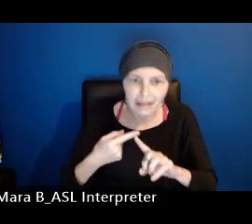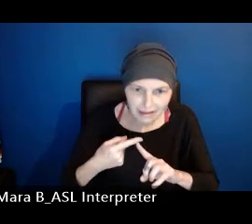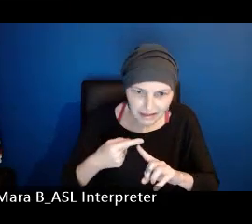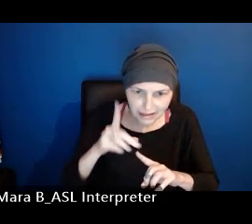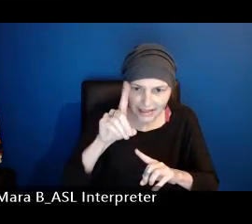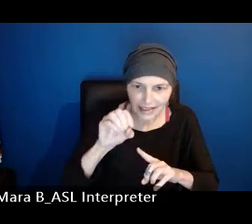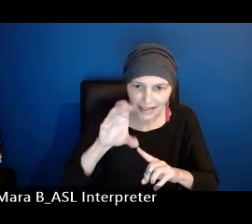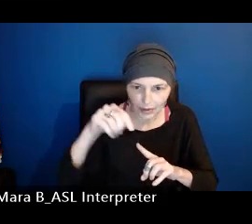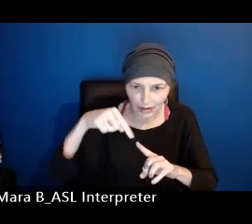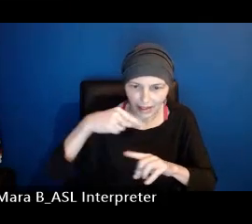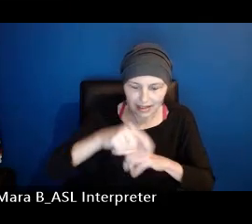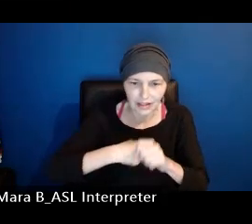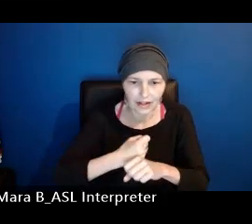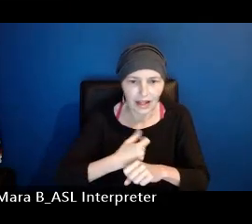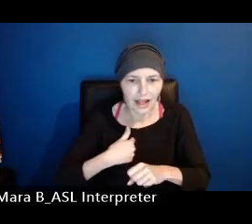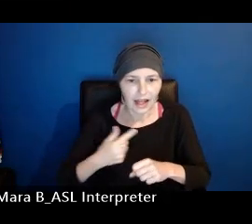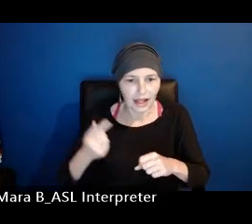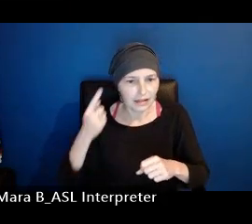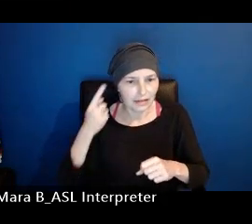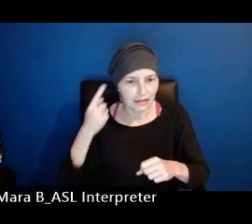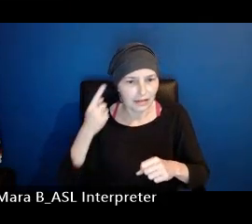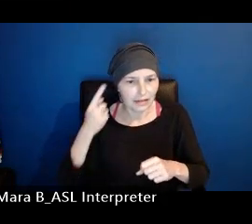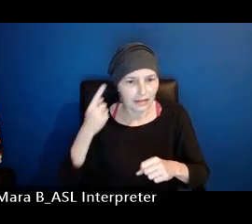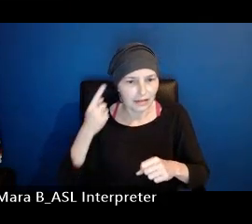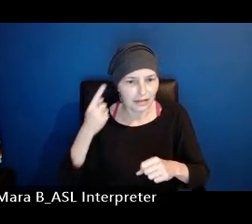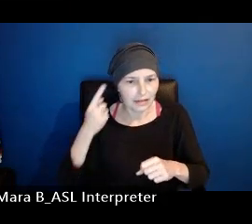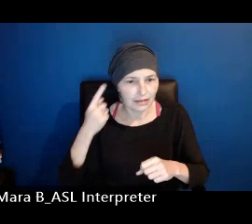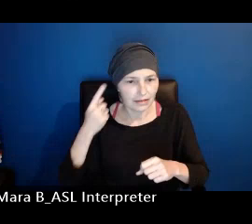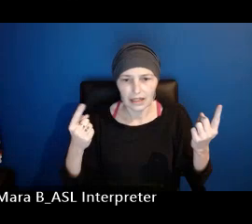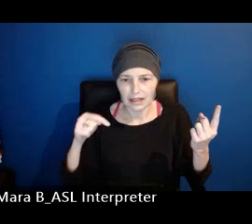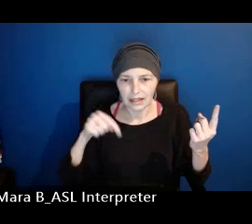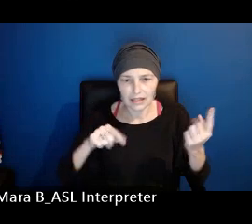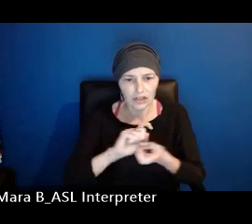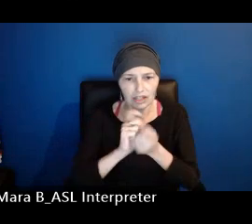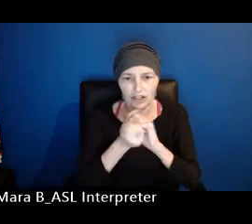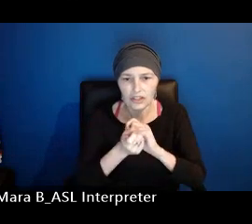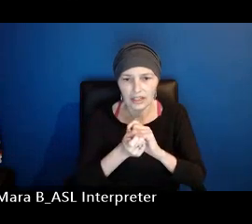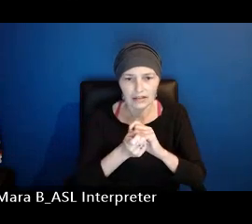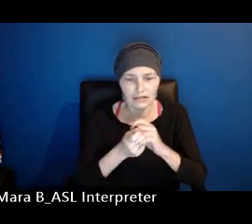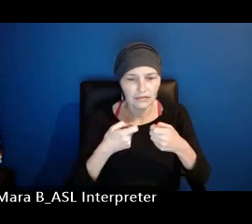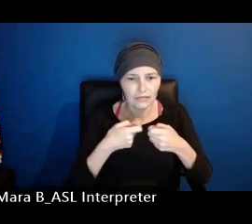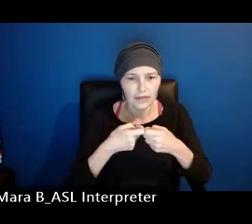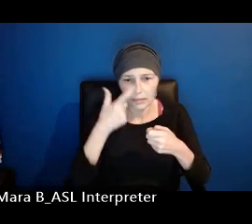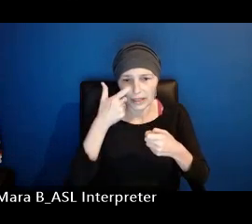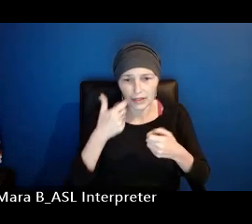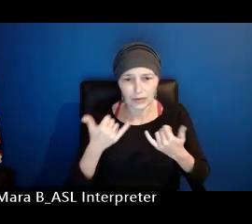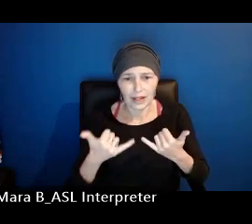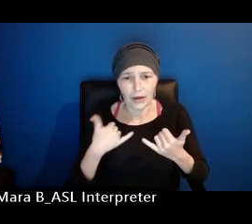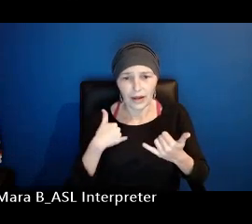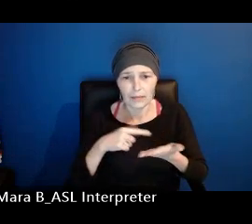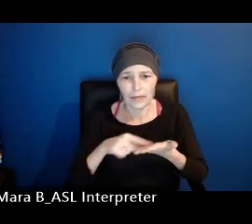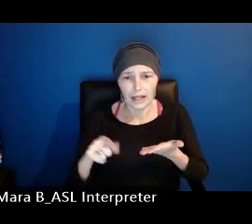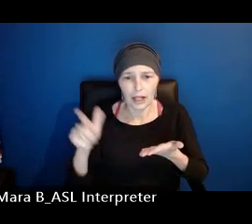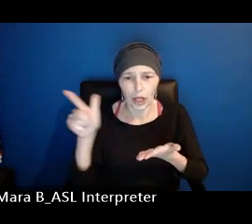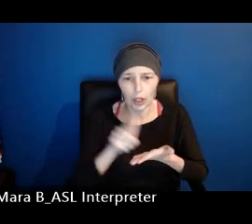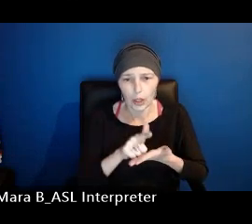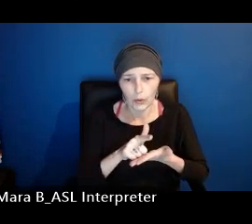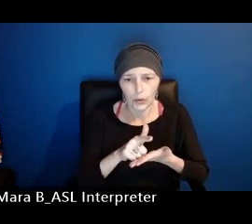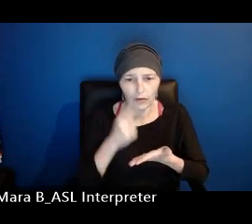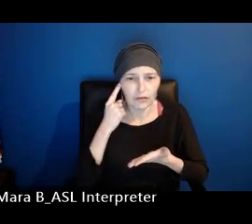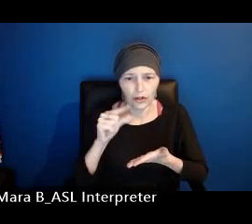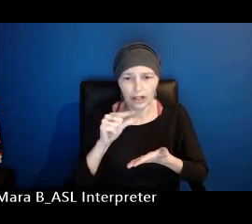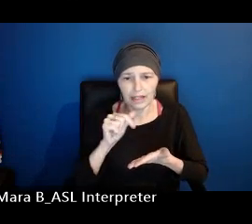opposed to the moving into the electricity because I'm paying so low for gas. It's about $30.